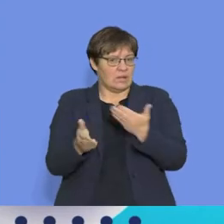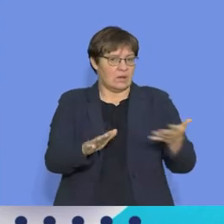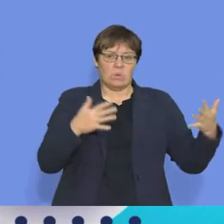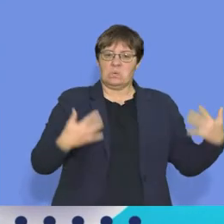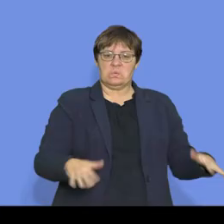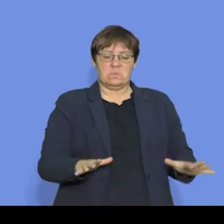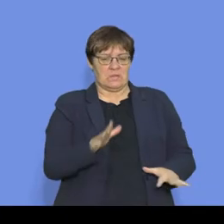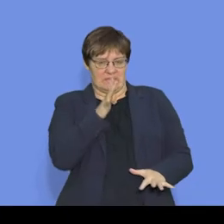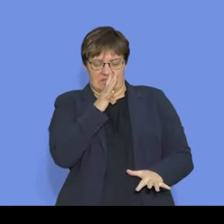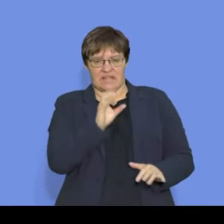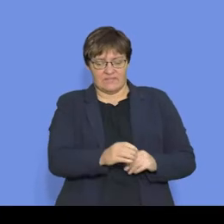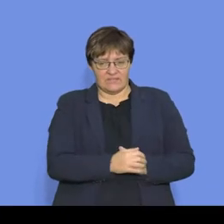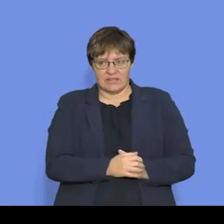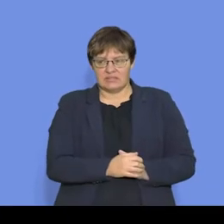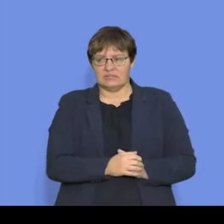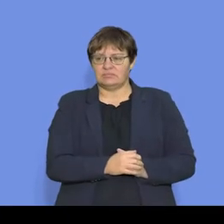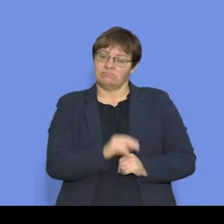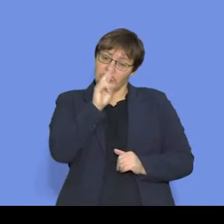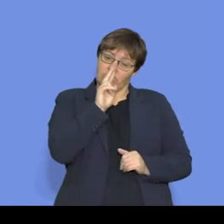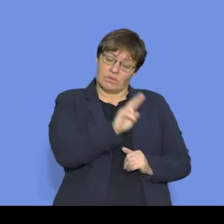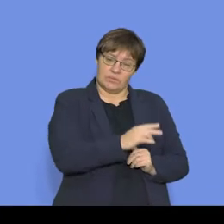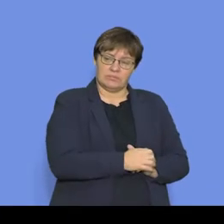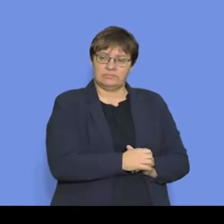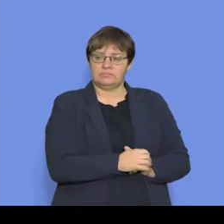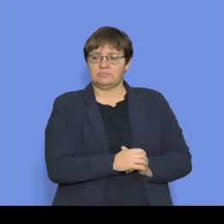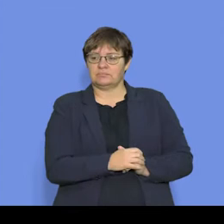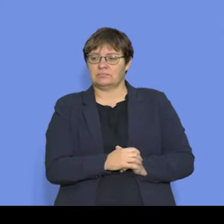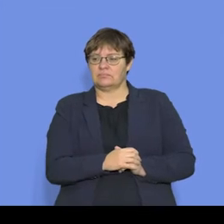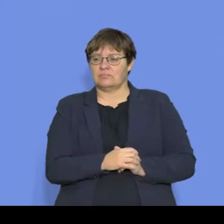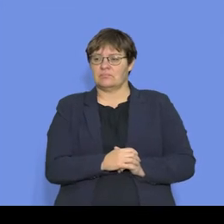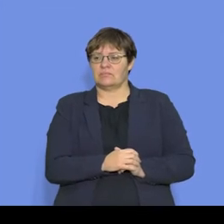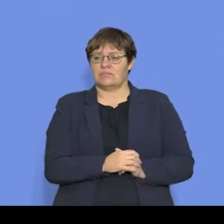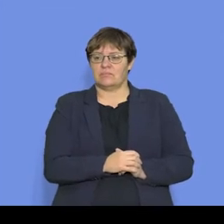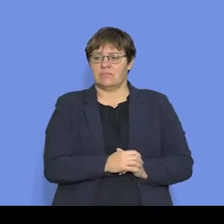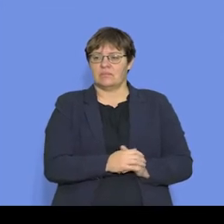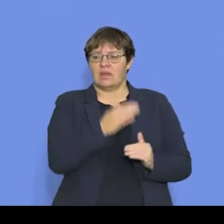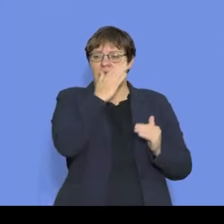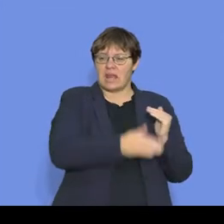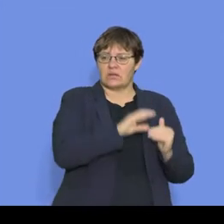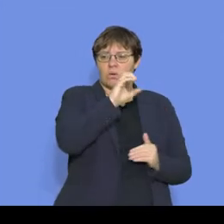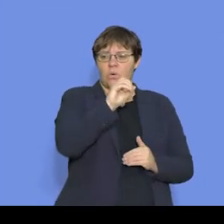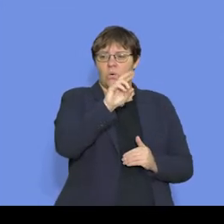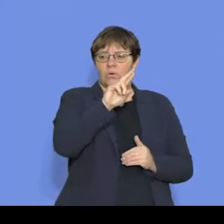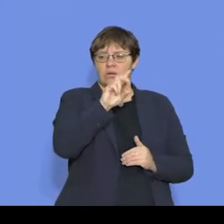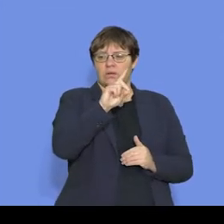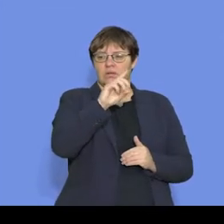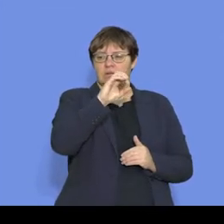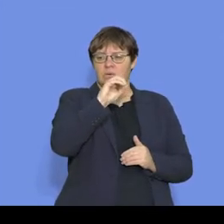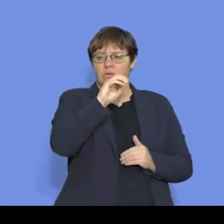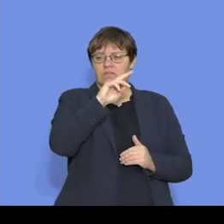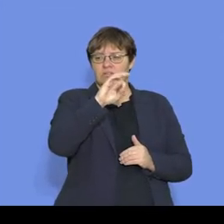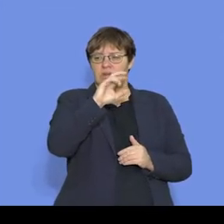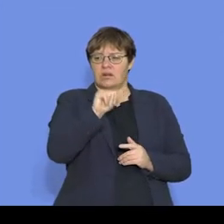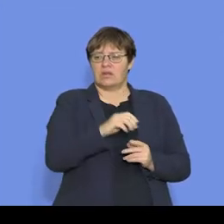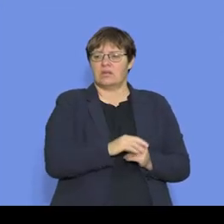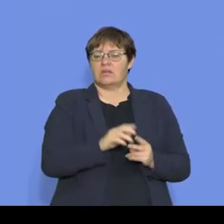geological time. If we have a look, first one is at the end of the Ordovician, then the Devonian,